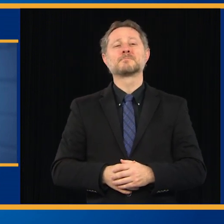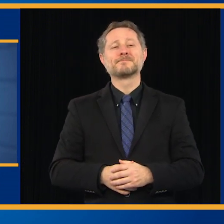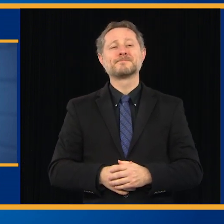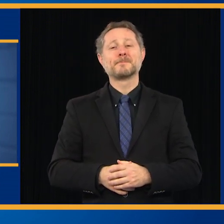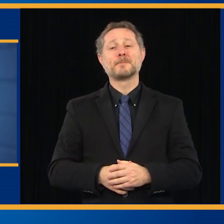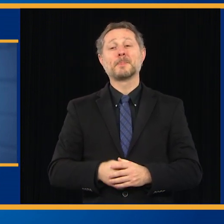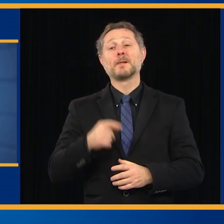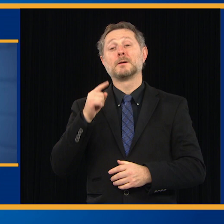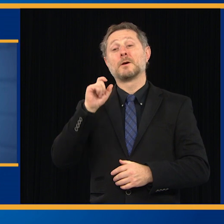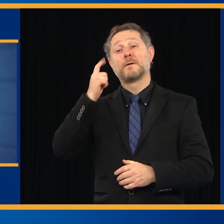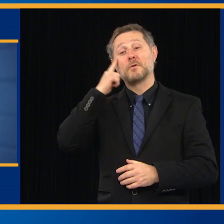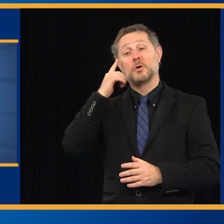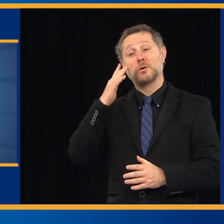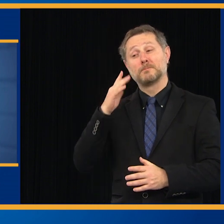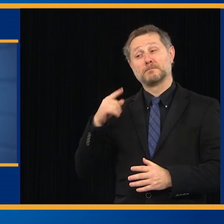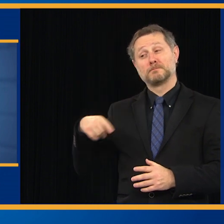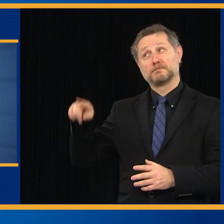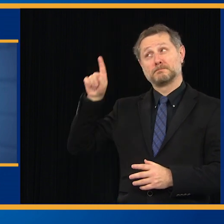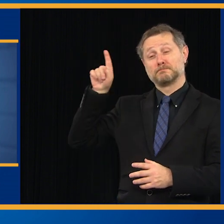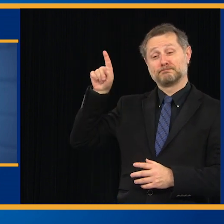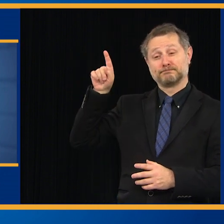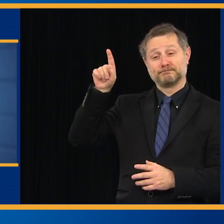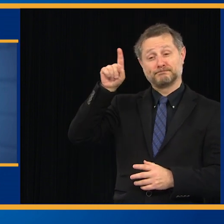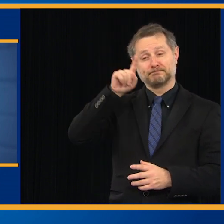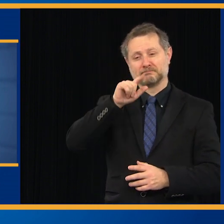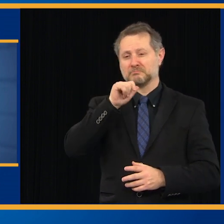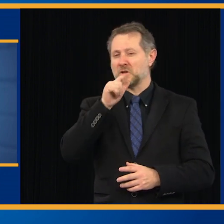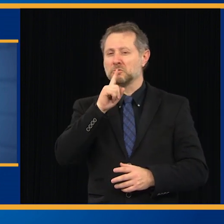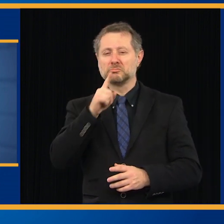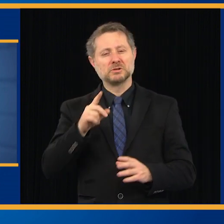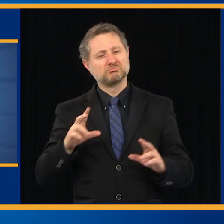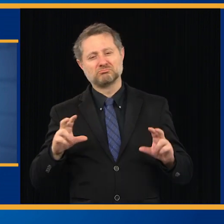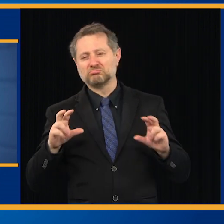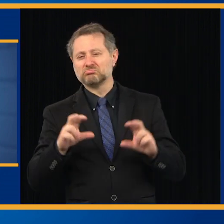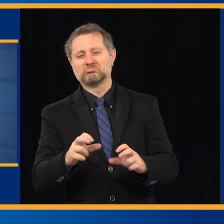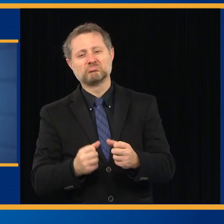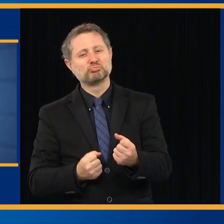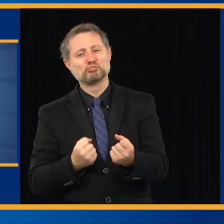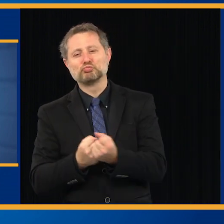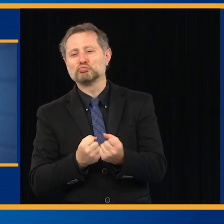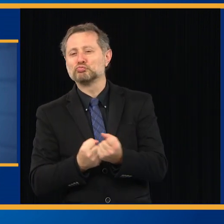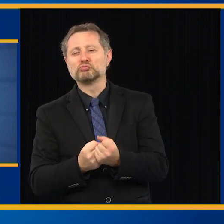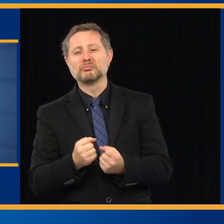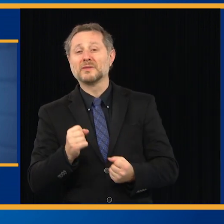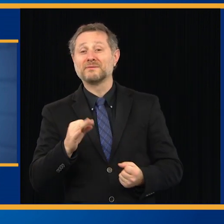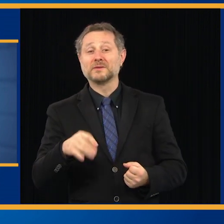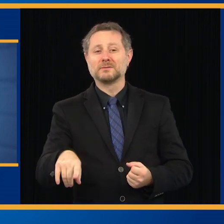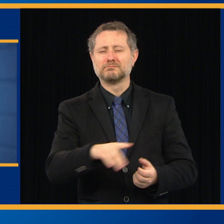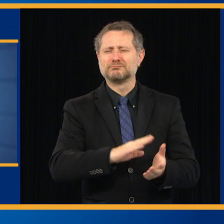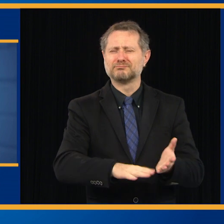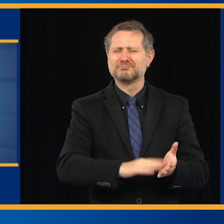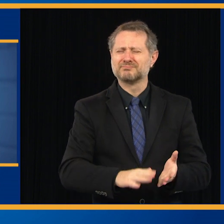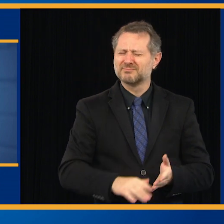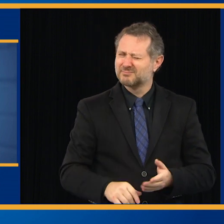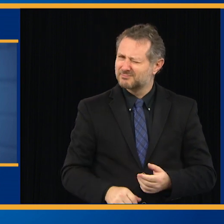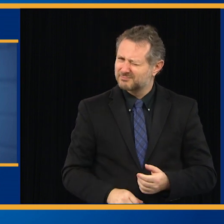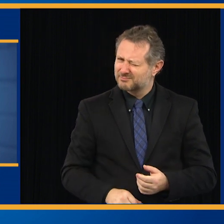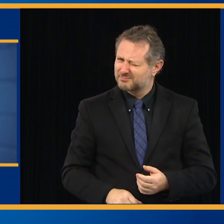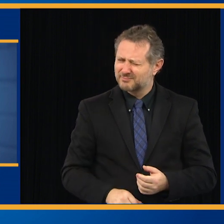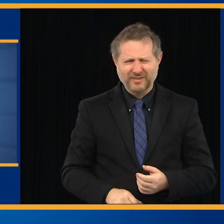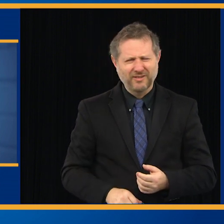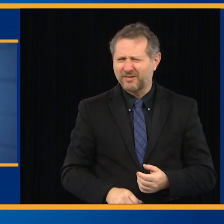Government should not subsidize their reduction of employees, and then when they